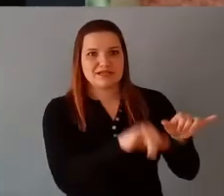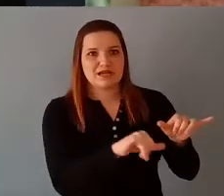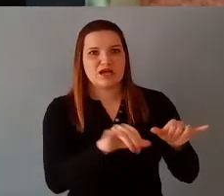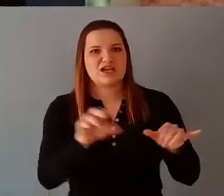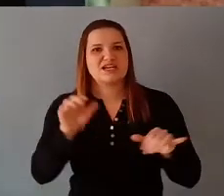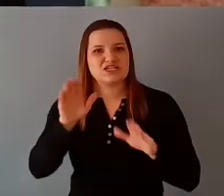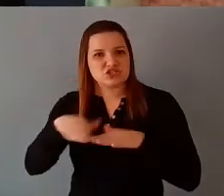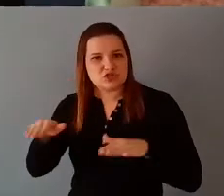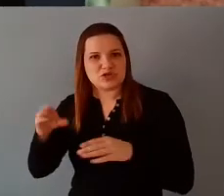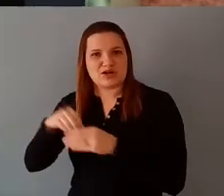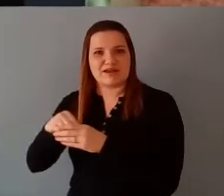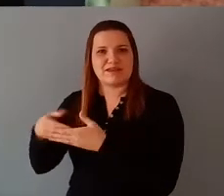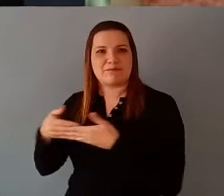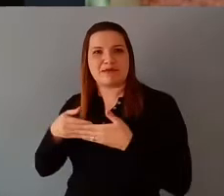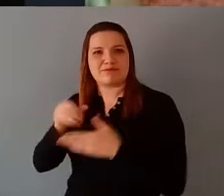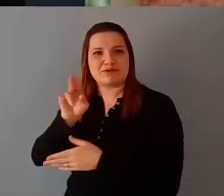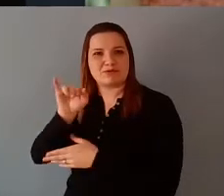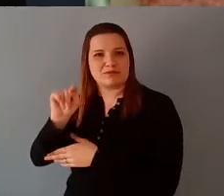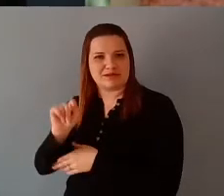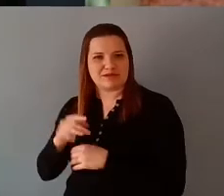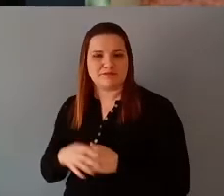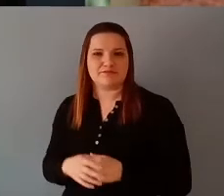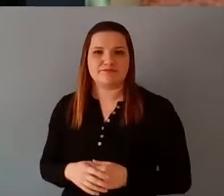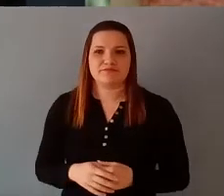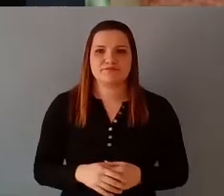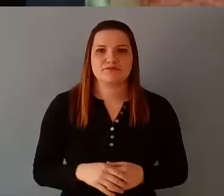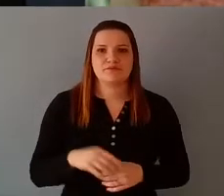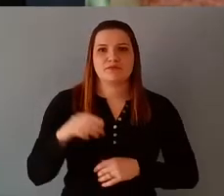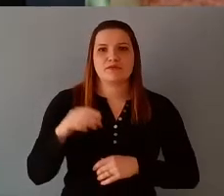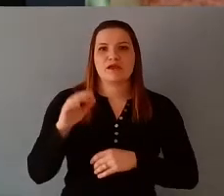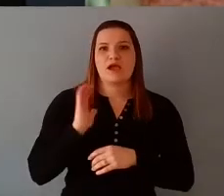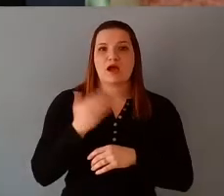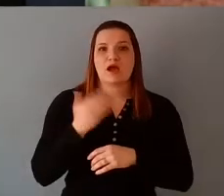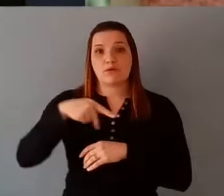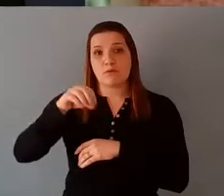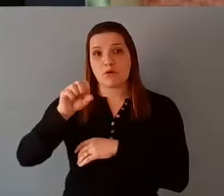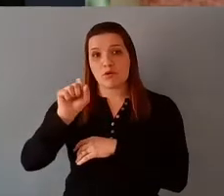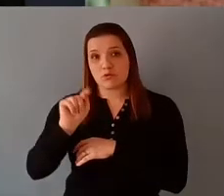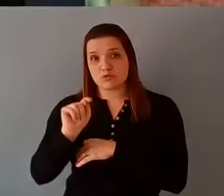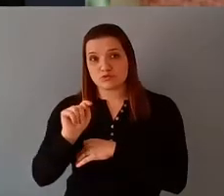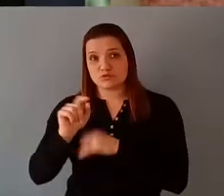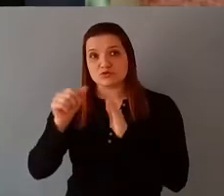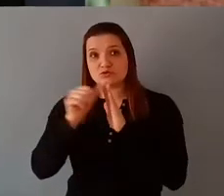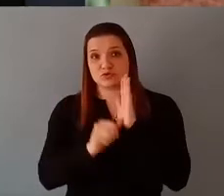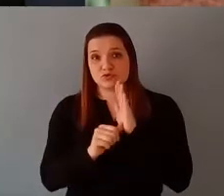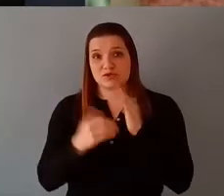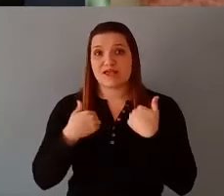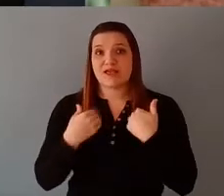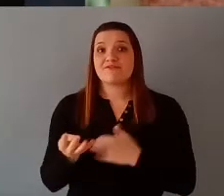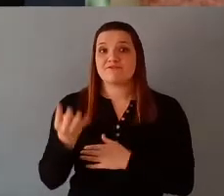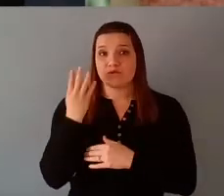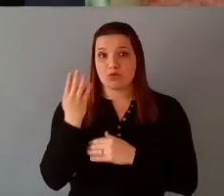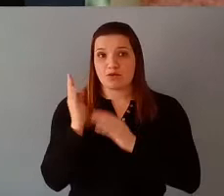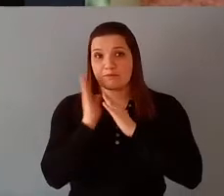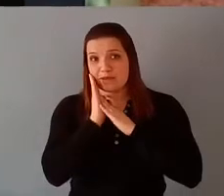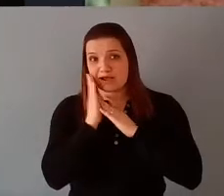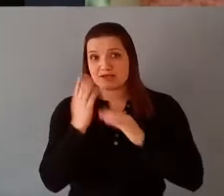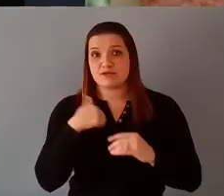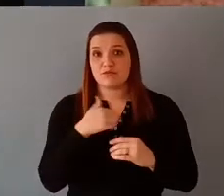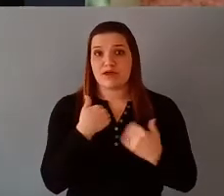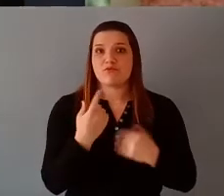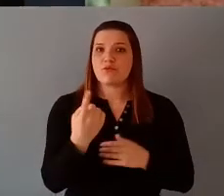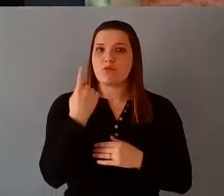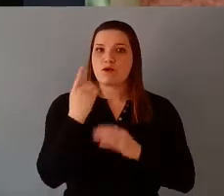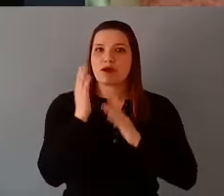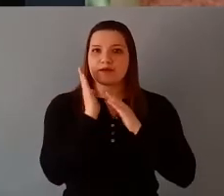Broderick Pavilion, which is our post-surgical unit, an 11-bed unit, has 4 beds, and then we have 1 bed on 4